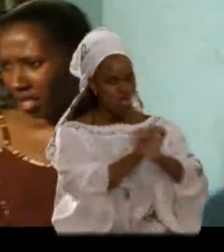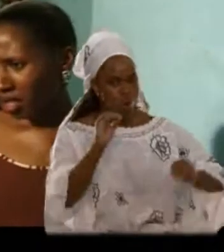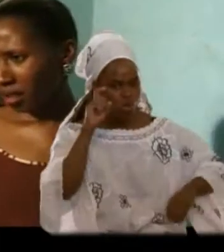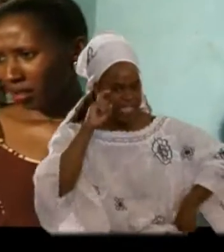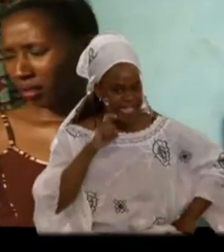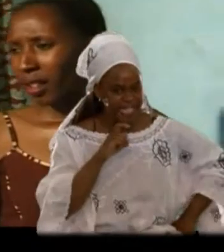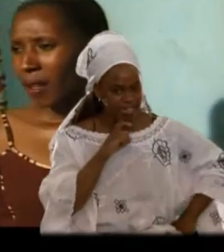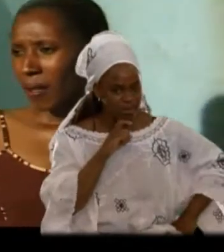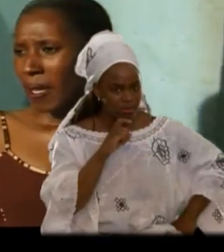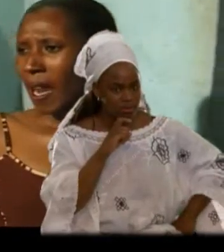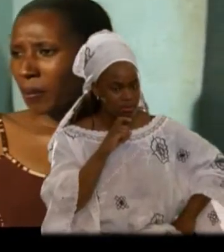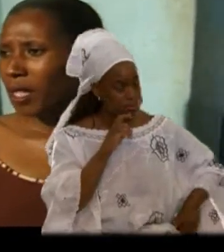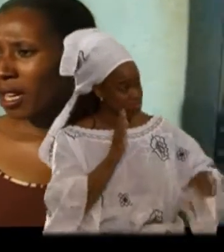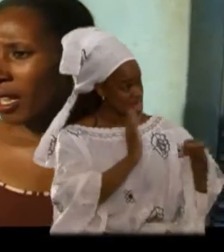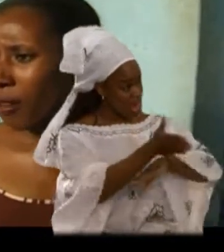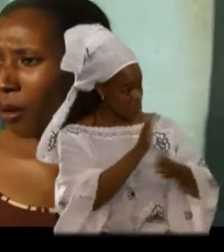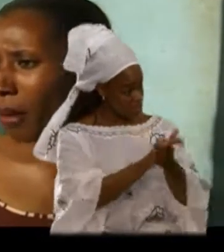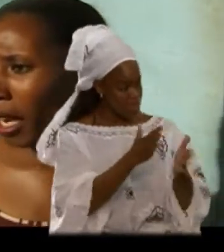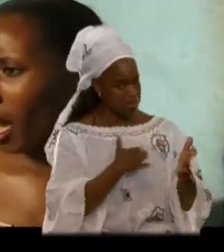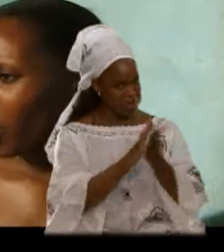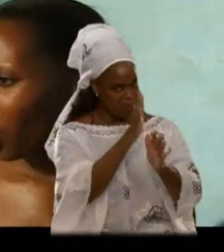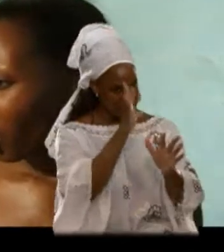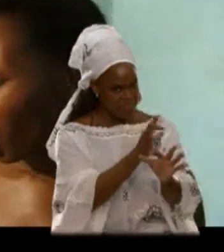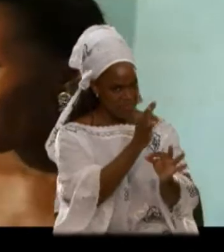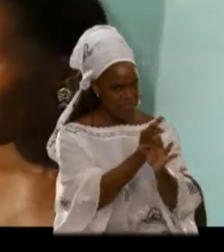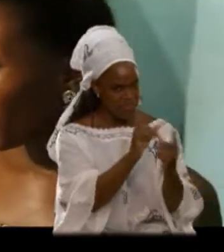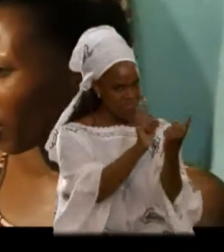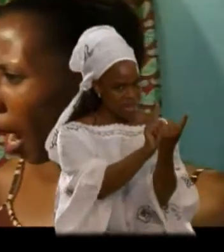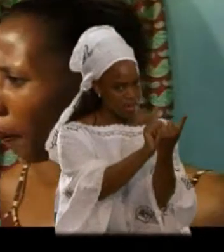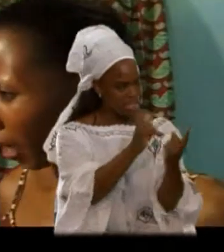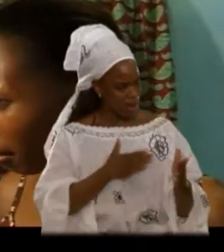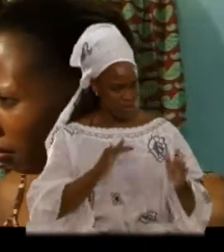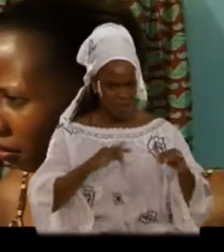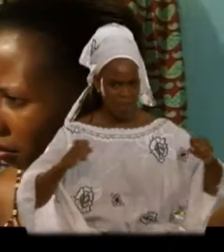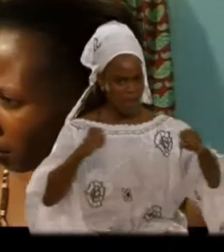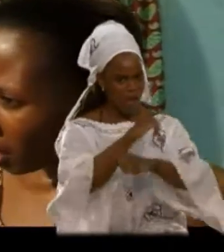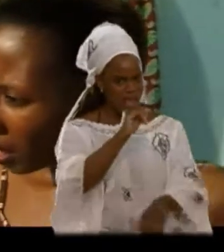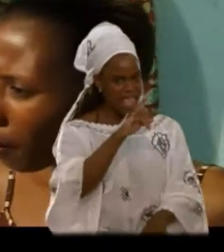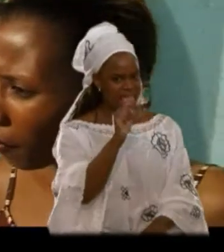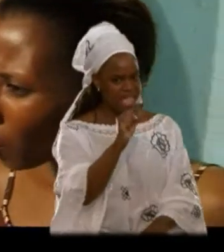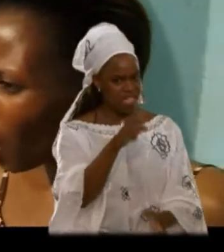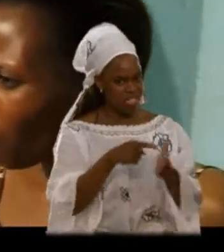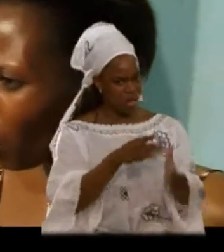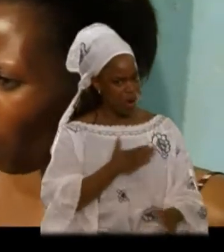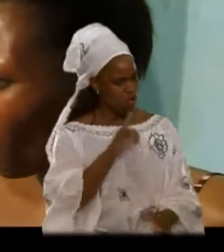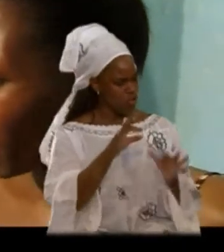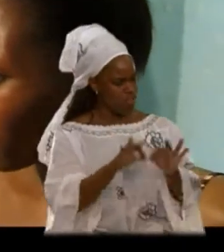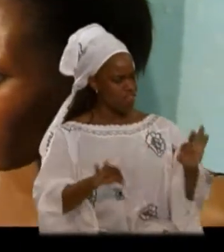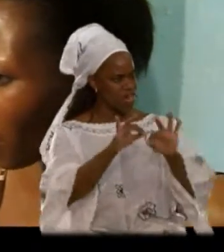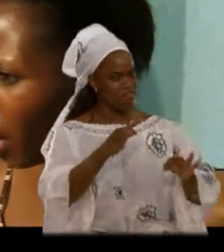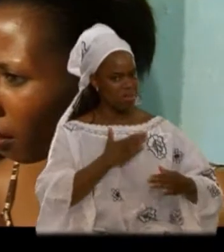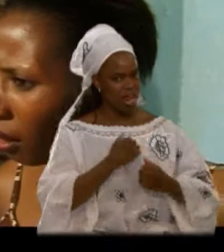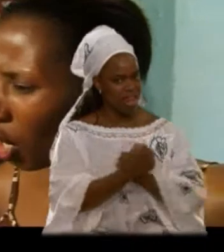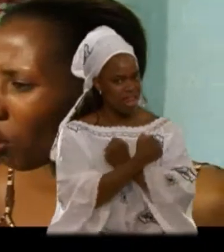I'll tell you, okay? It is abstaining before marriage and being faithful after. It's my method of